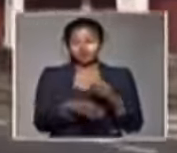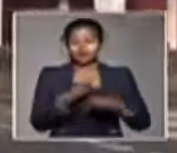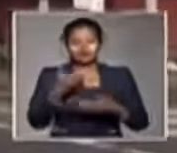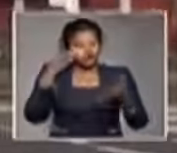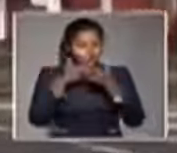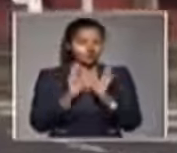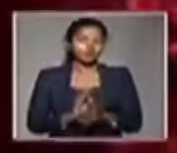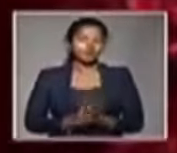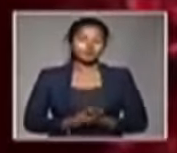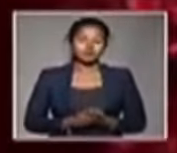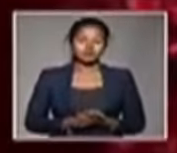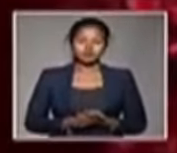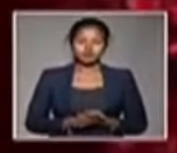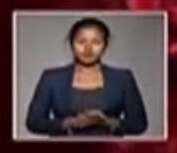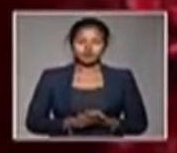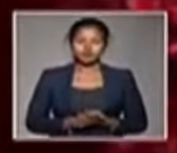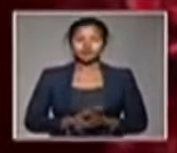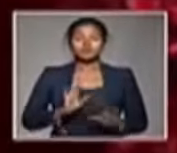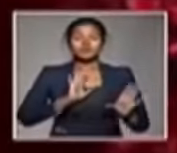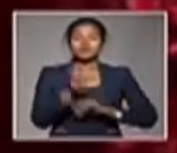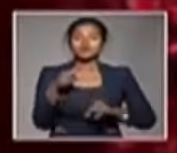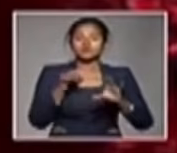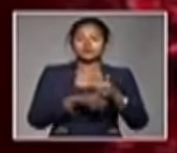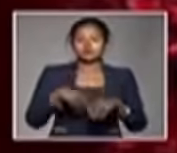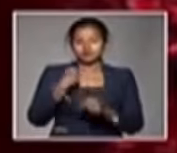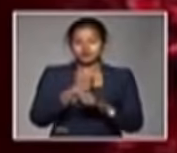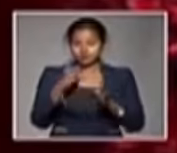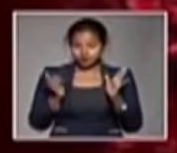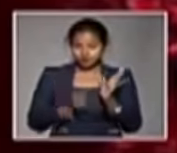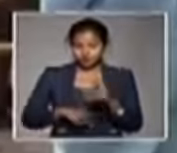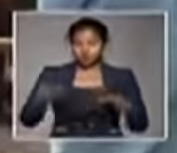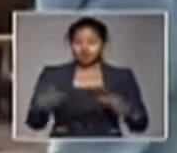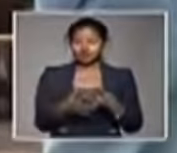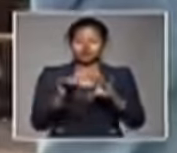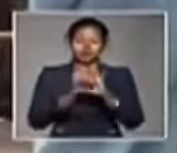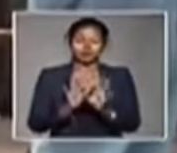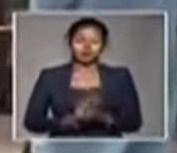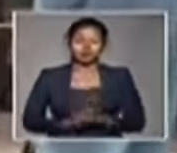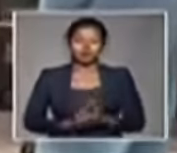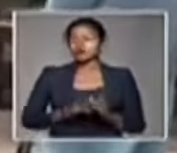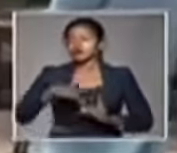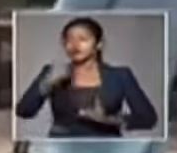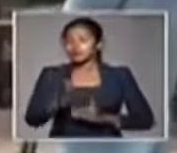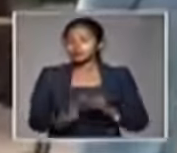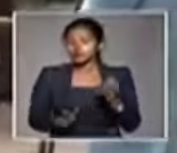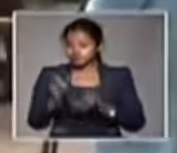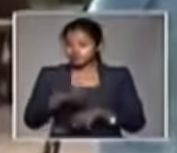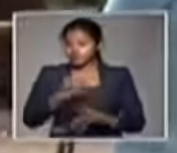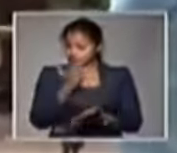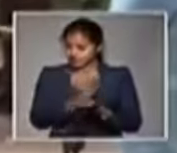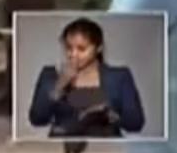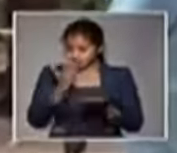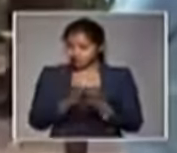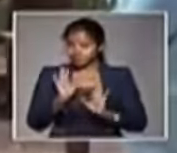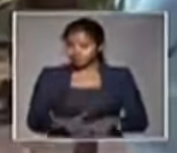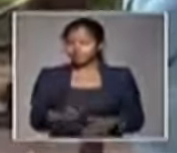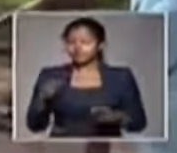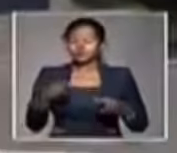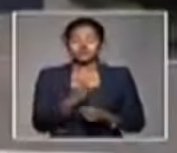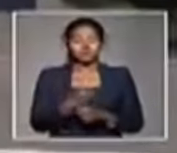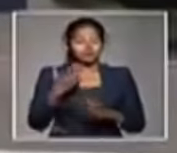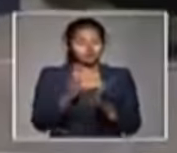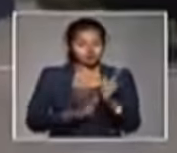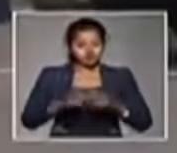building. The situation at the Galle Fisheries Harbour. Outsiders were restricted from entering the Galle Fisheries